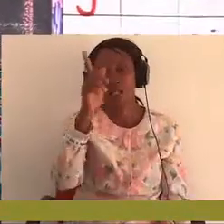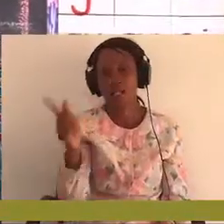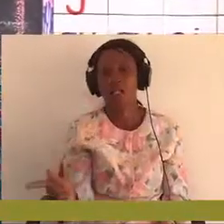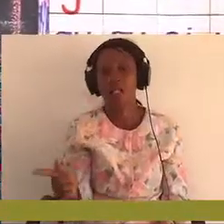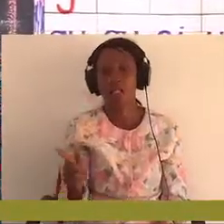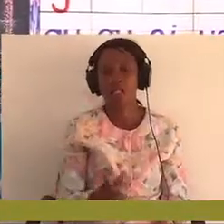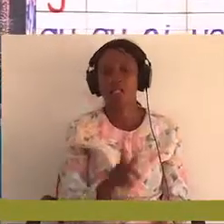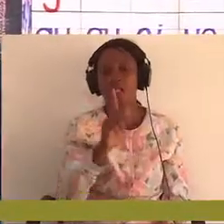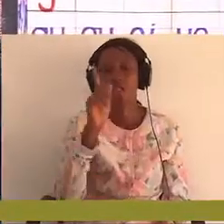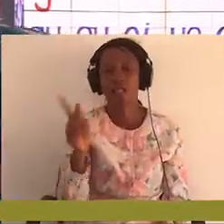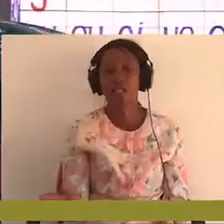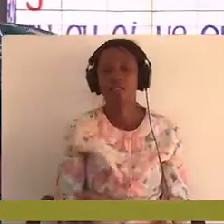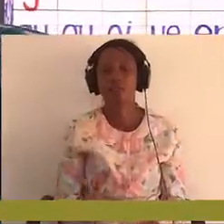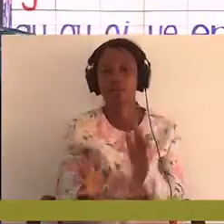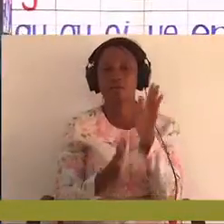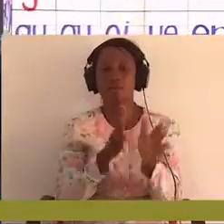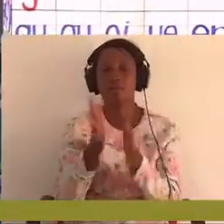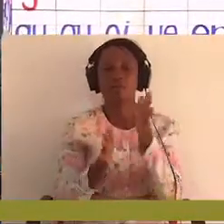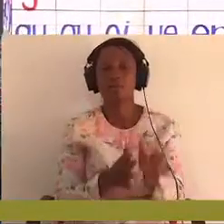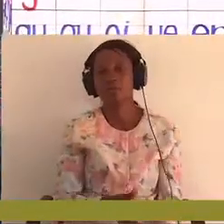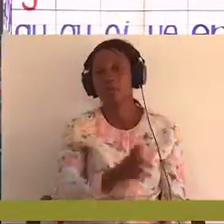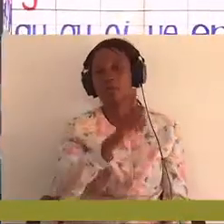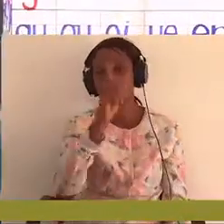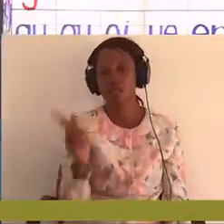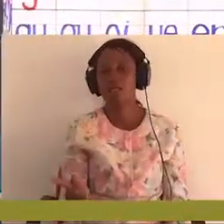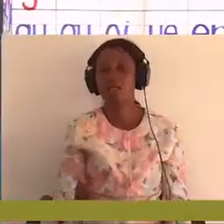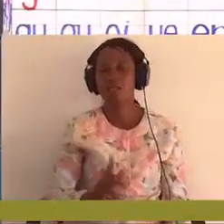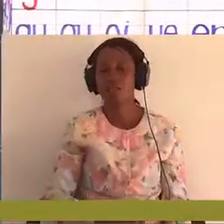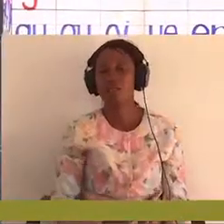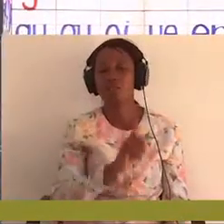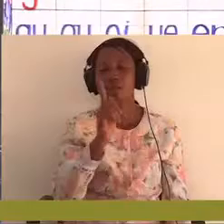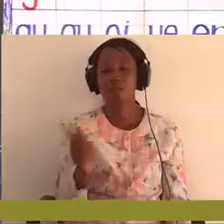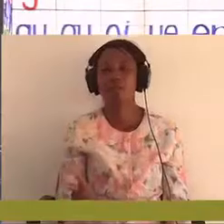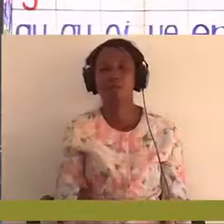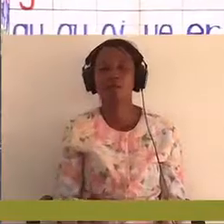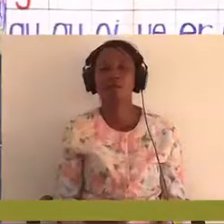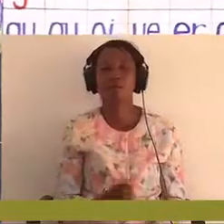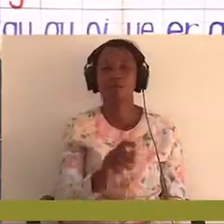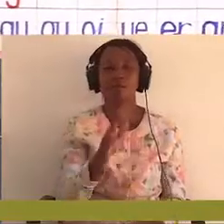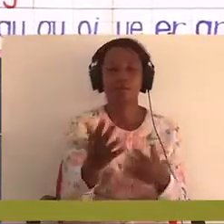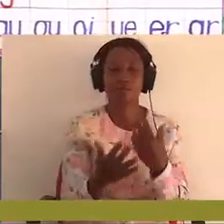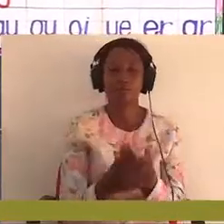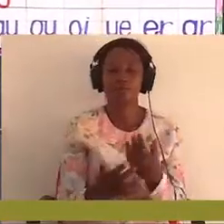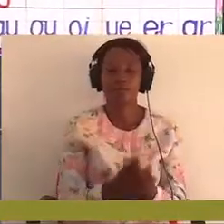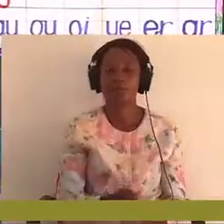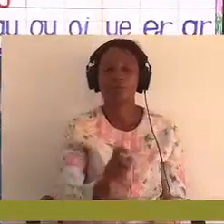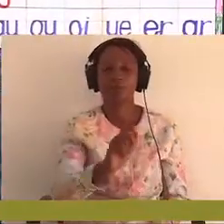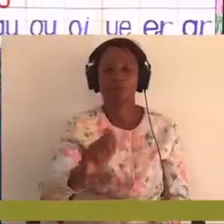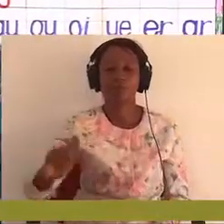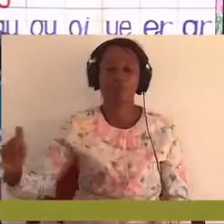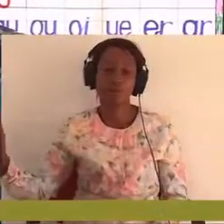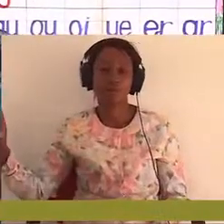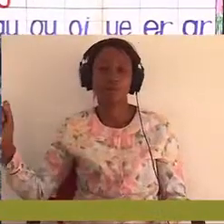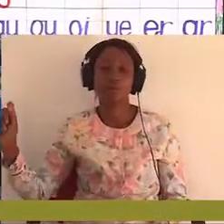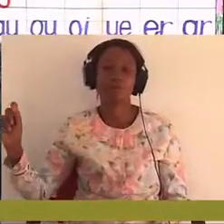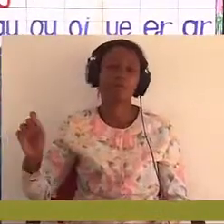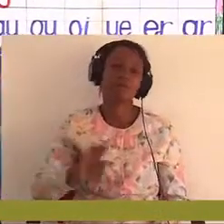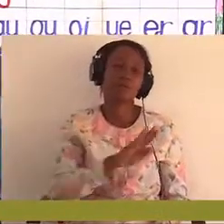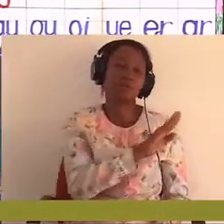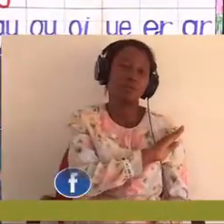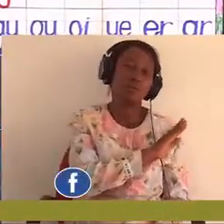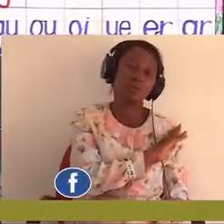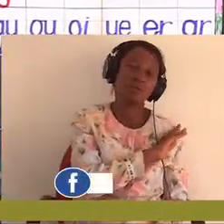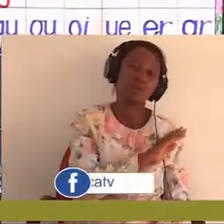You sounded it out as g. Very good. And you form it as well. And you sing